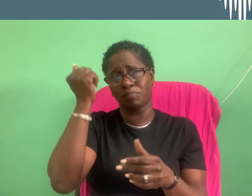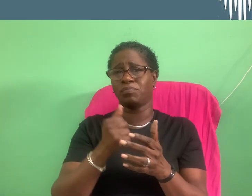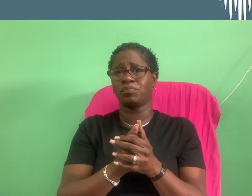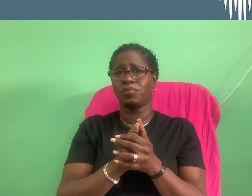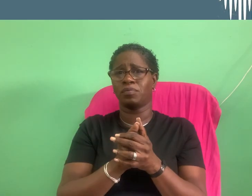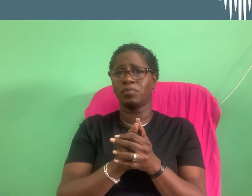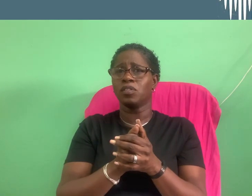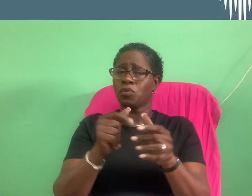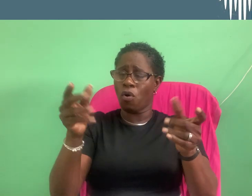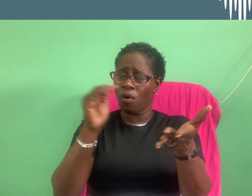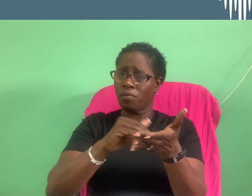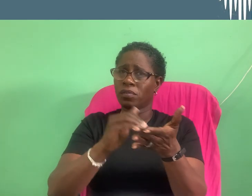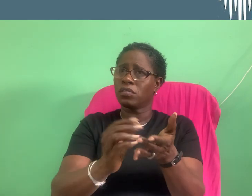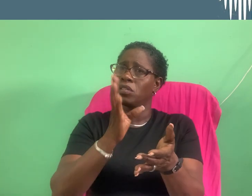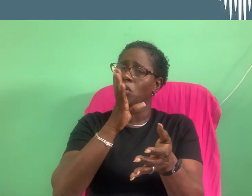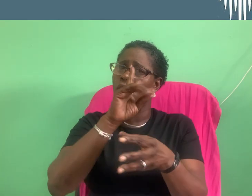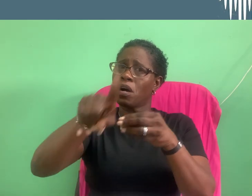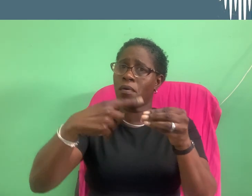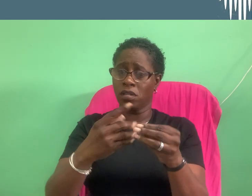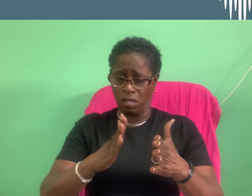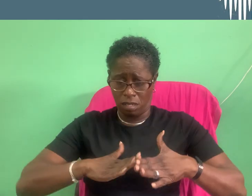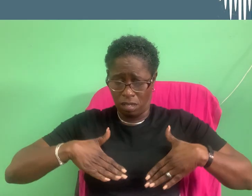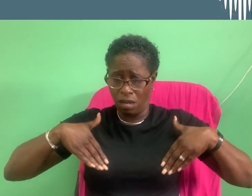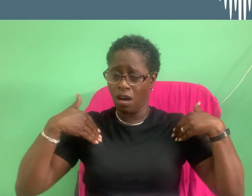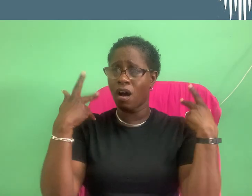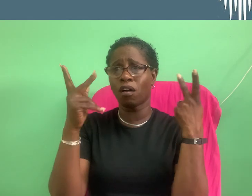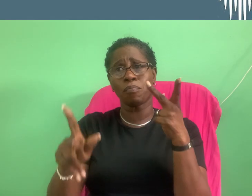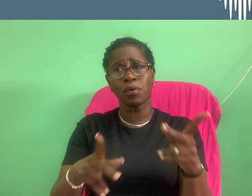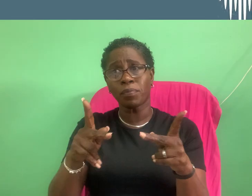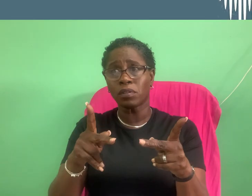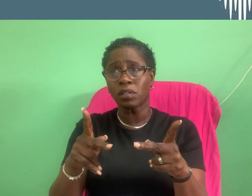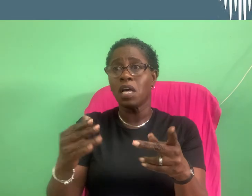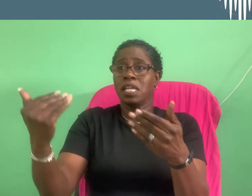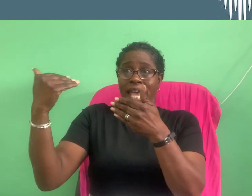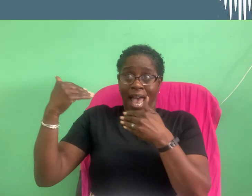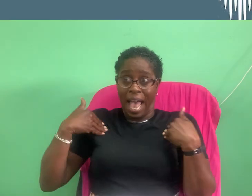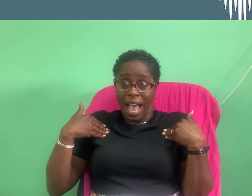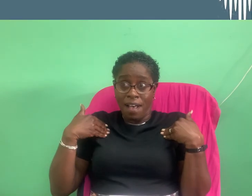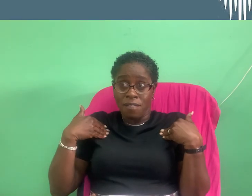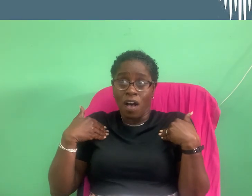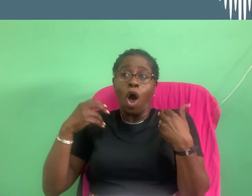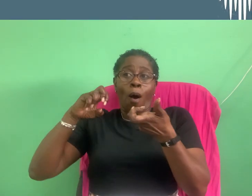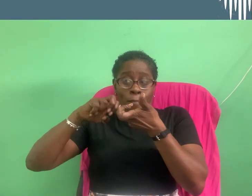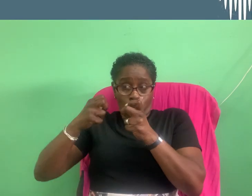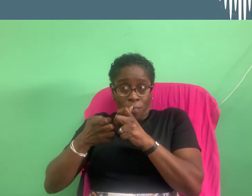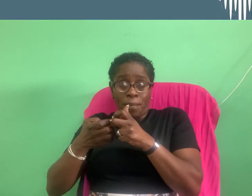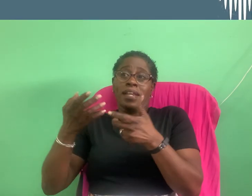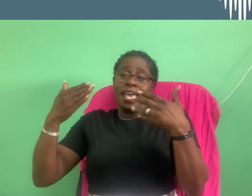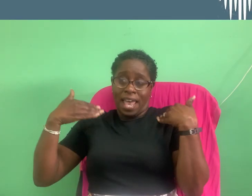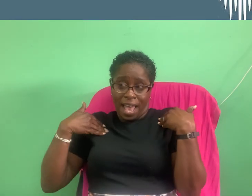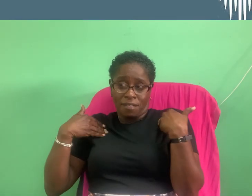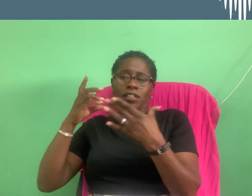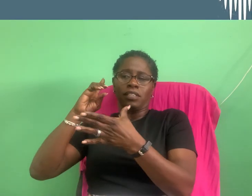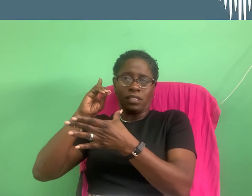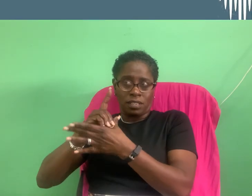this idea too, that particularly for young people who have maybe already been diagnosed or recognized as having a disability, there may